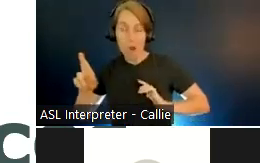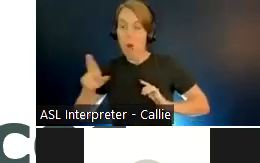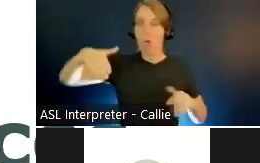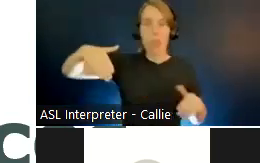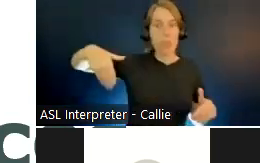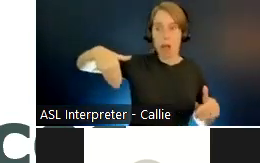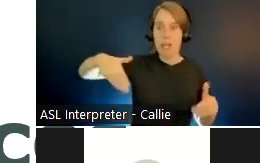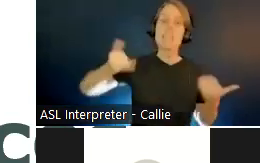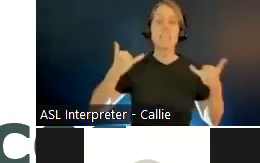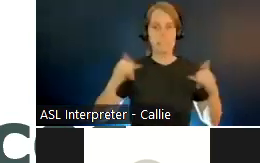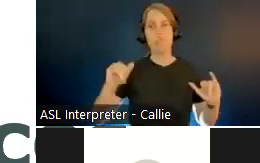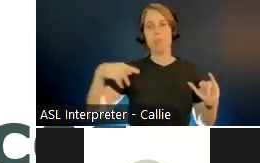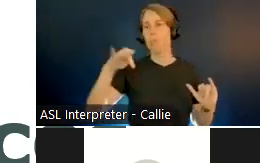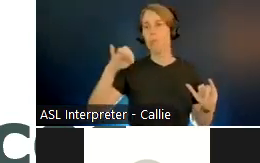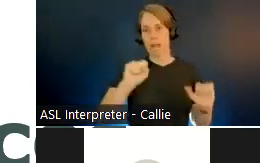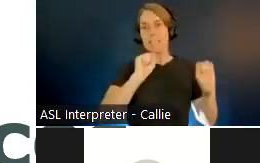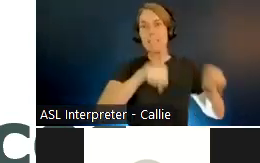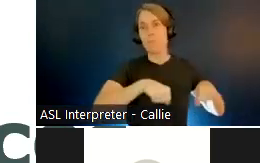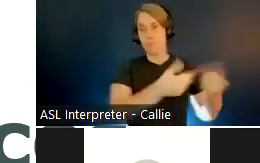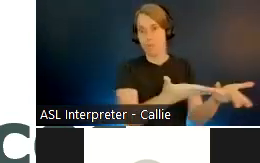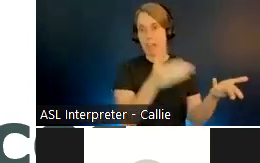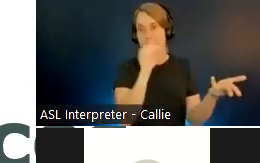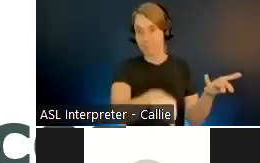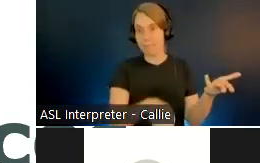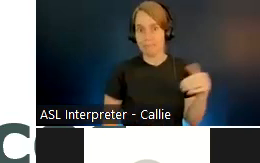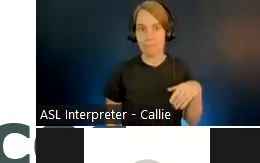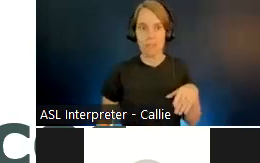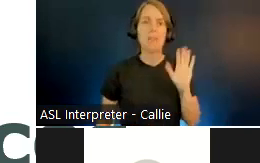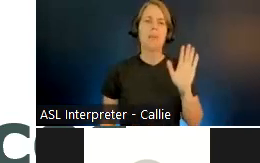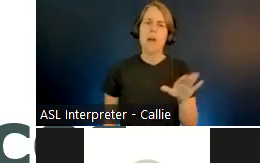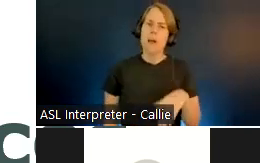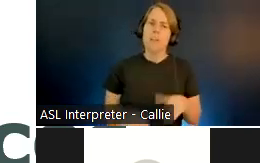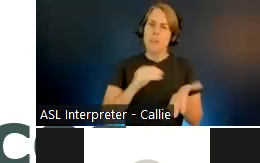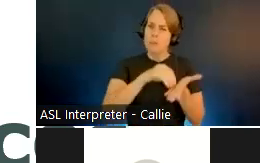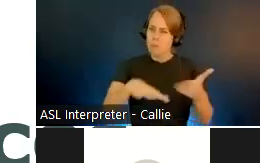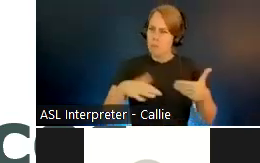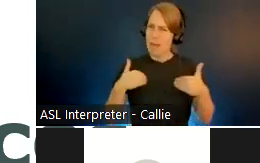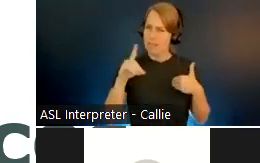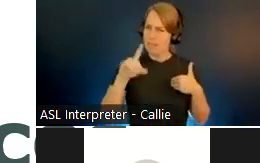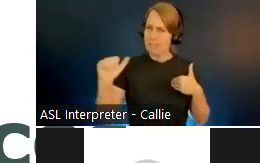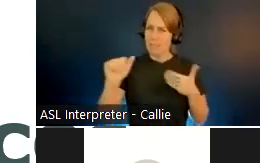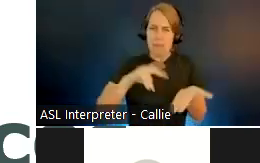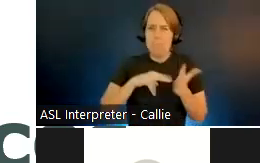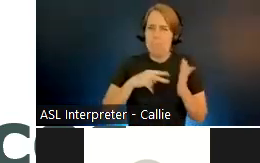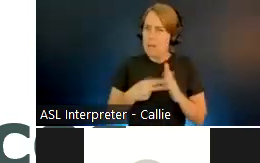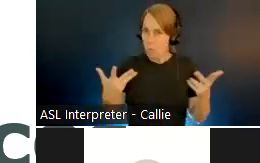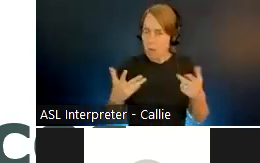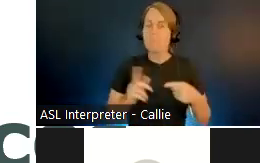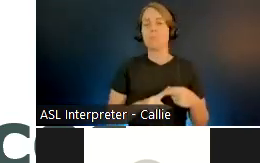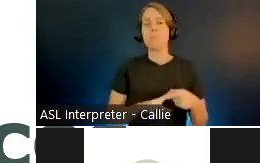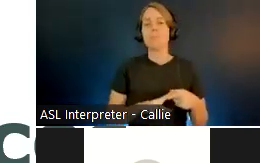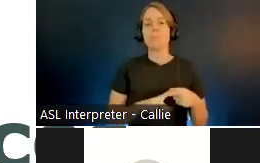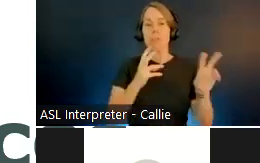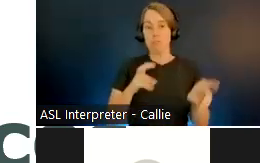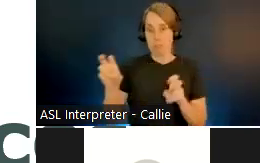Now, who's eligible? Who is a student with a disability? They're enrolled in school. They're aged 13 to